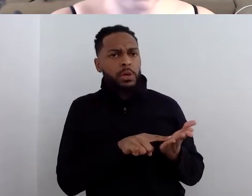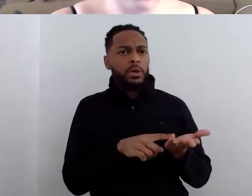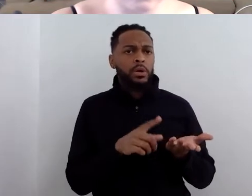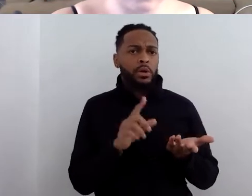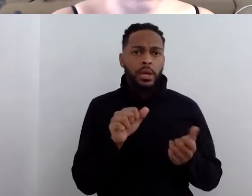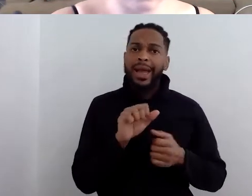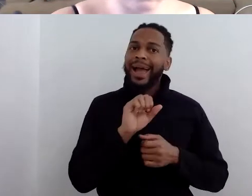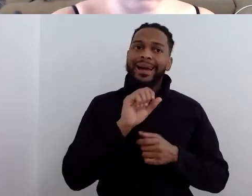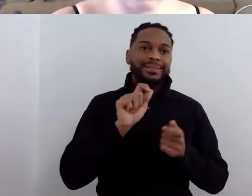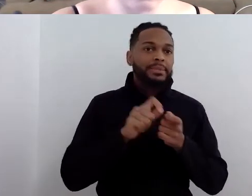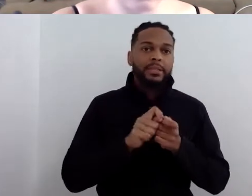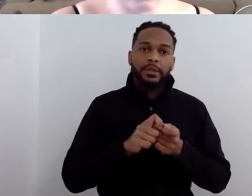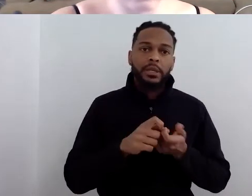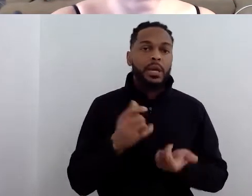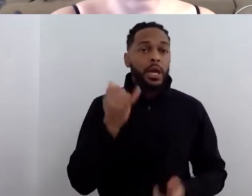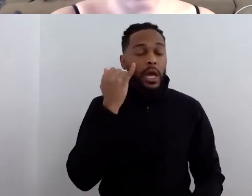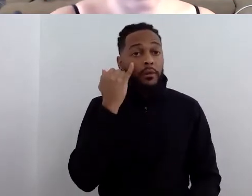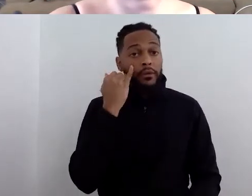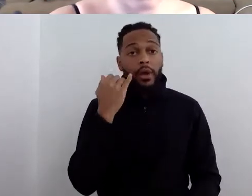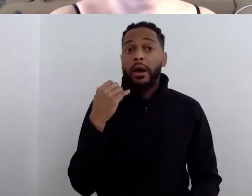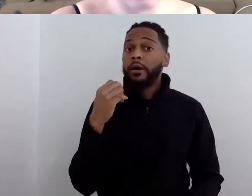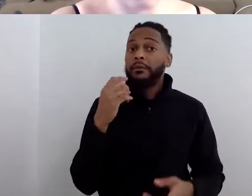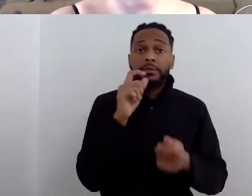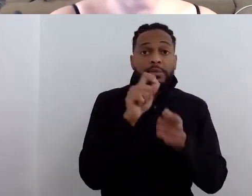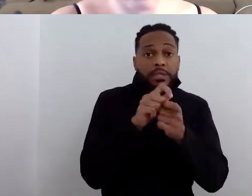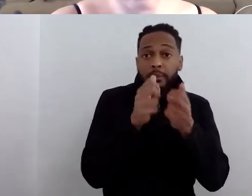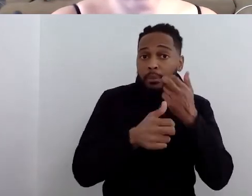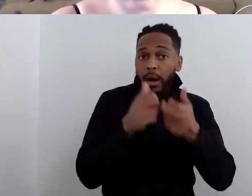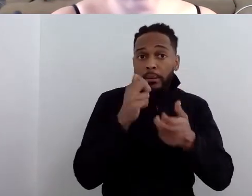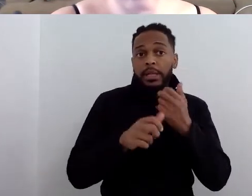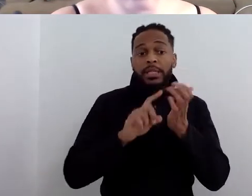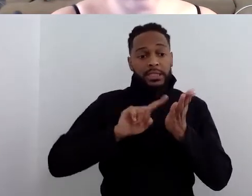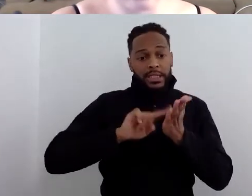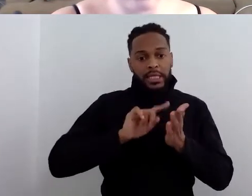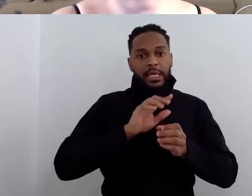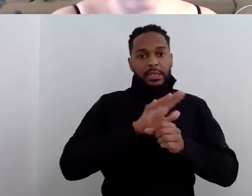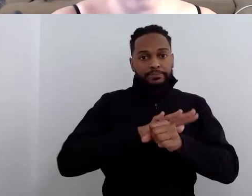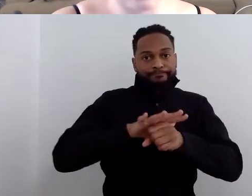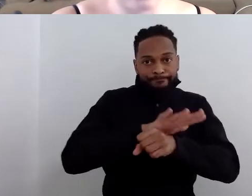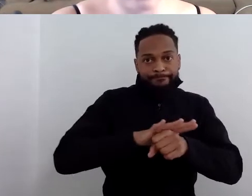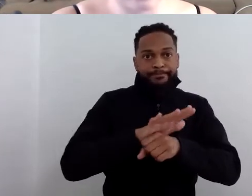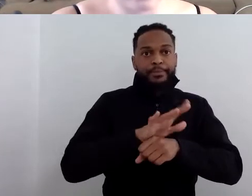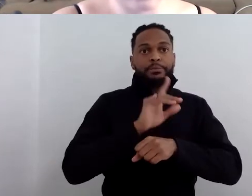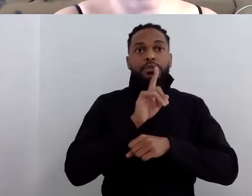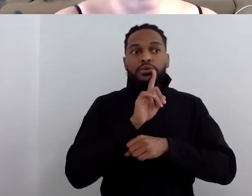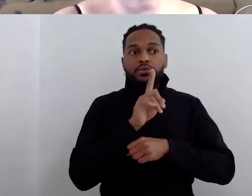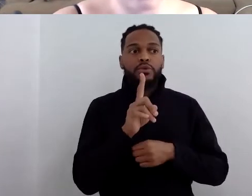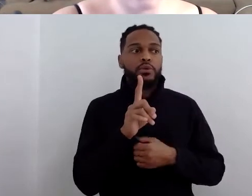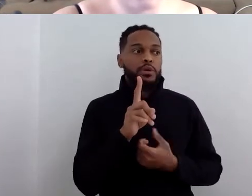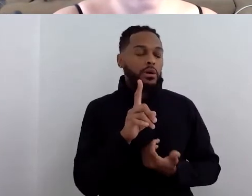case, let's check the site. Let's go through those, common checks, to make sure that those things are still